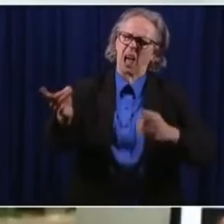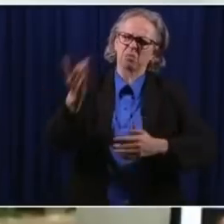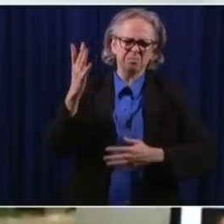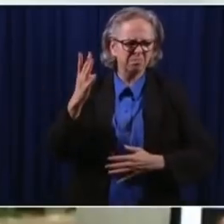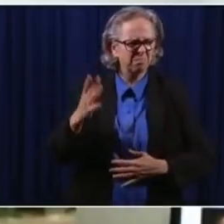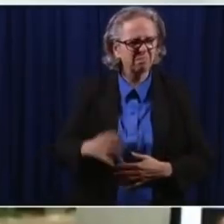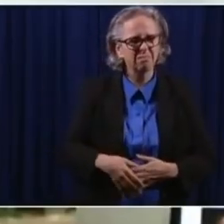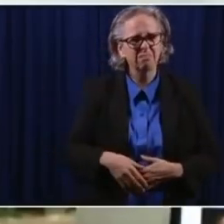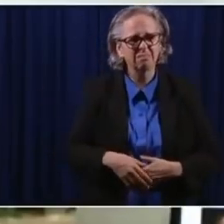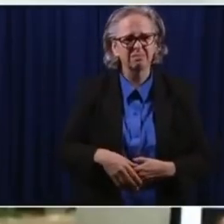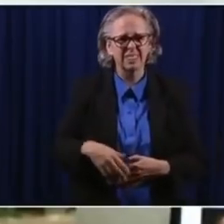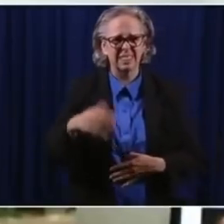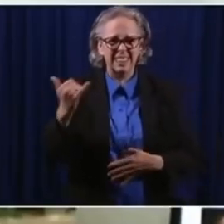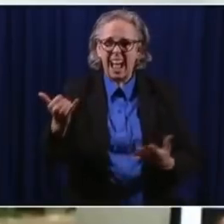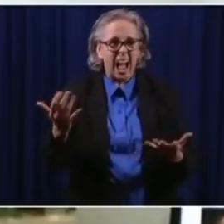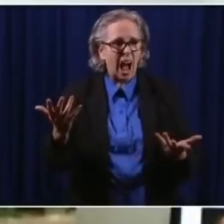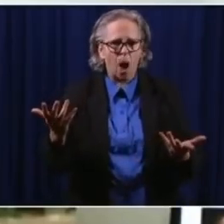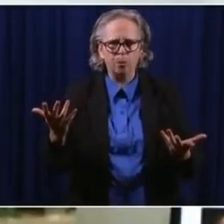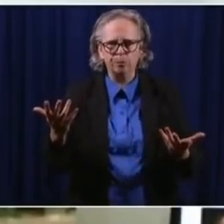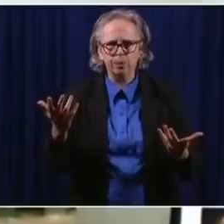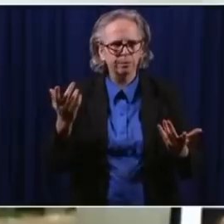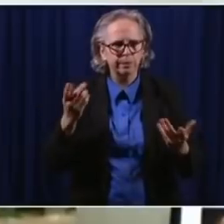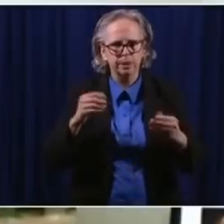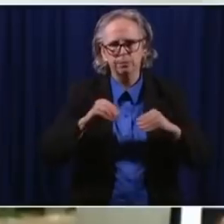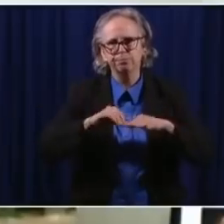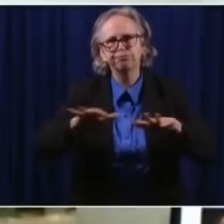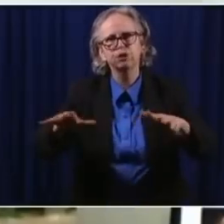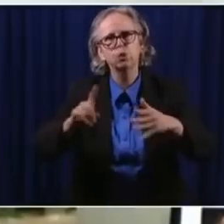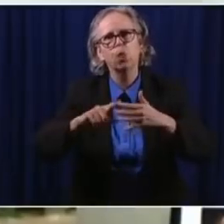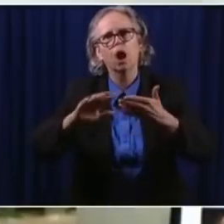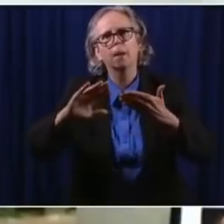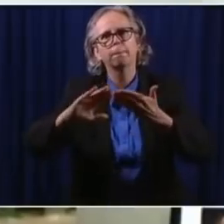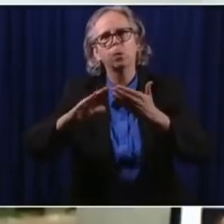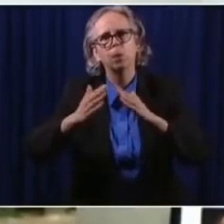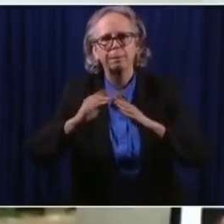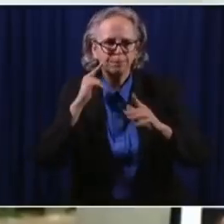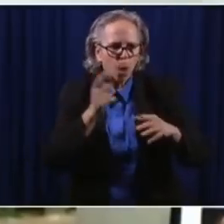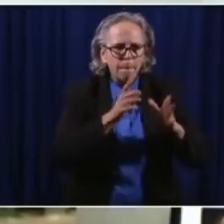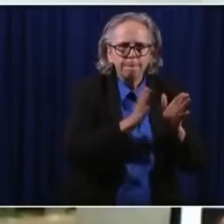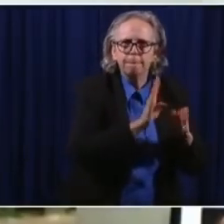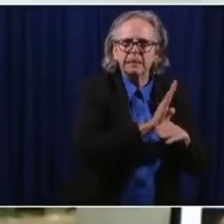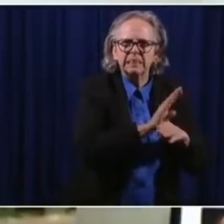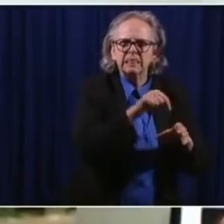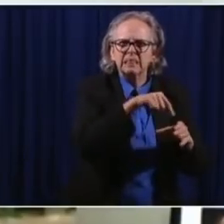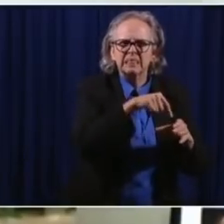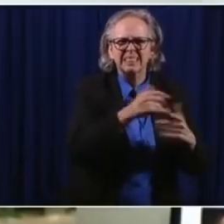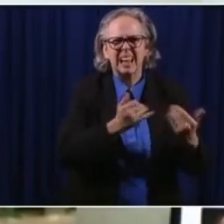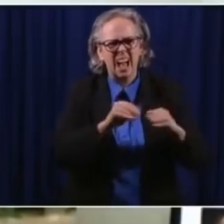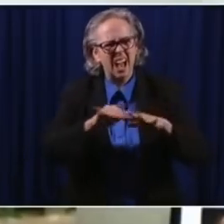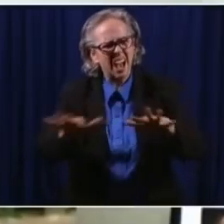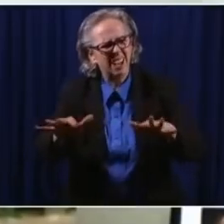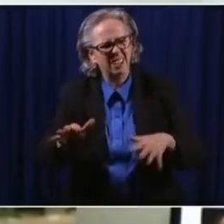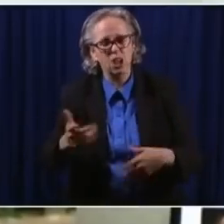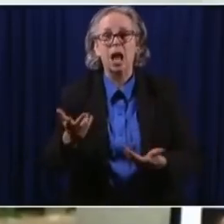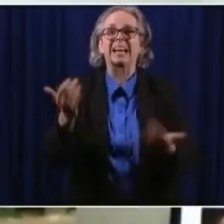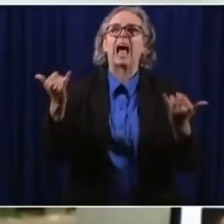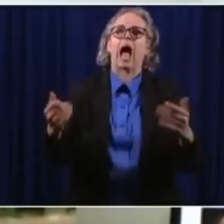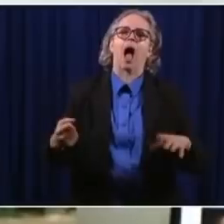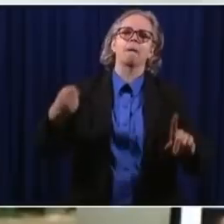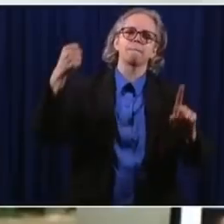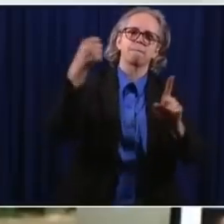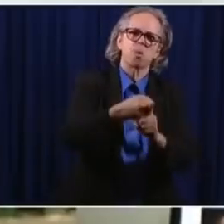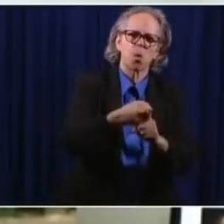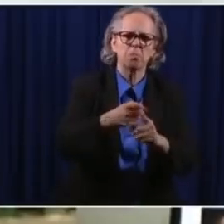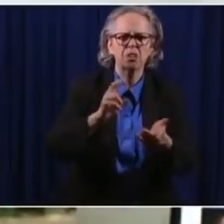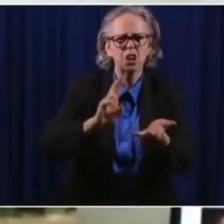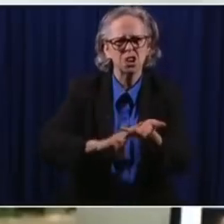general population, and unfortunately, that now is starting to affect our nursing homes. And the one way we're knowing